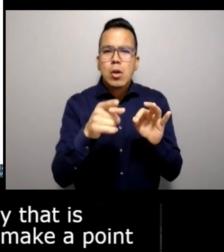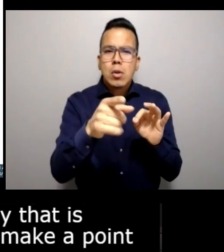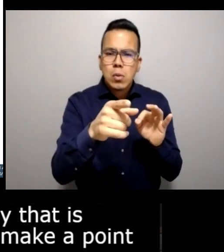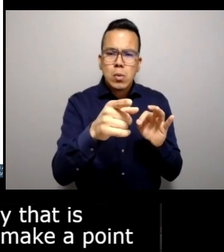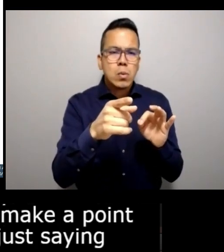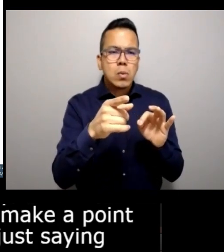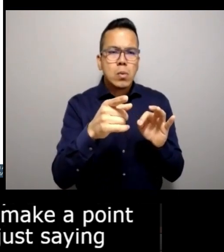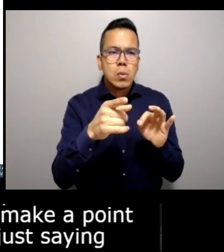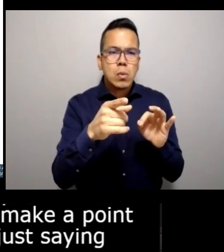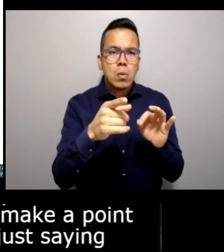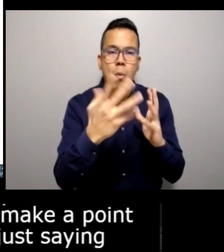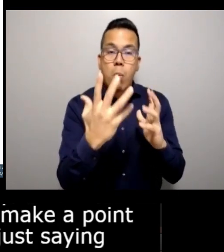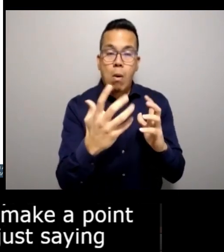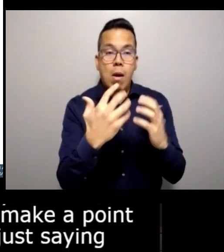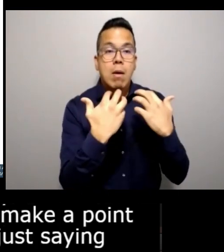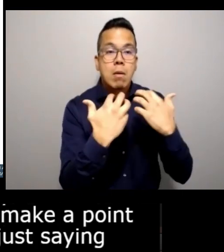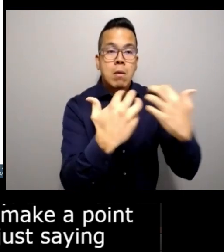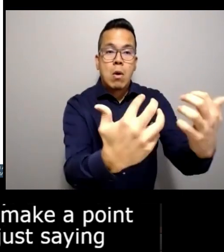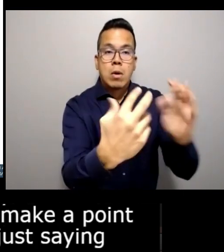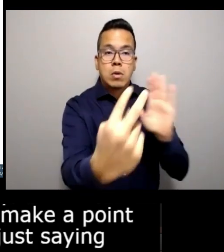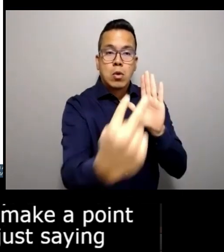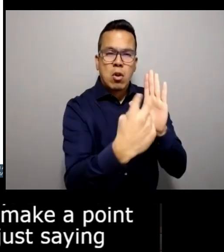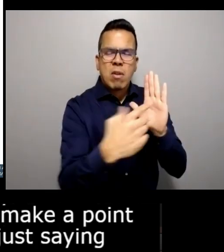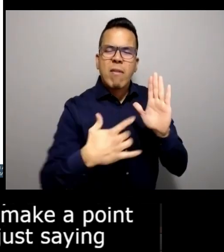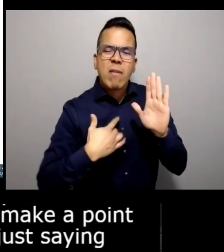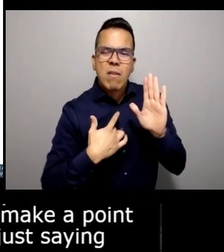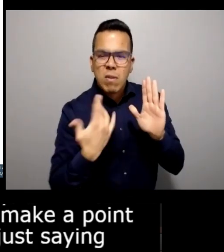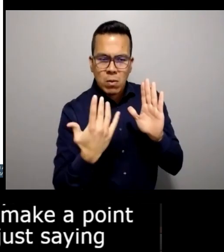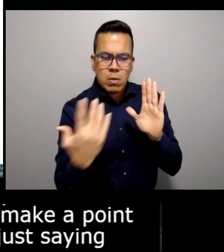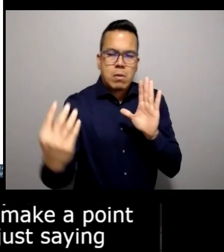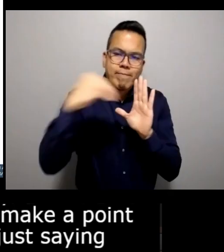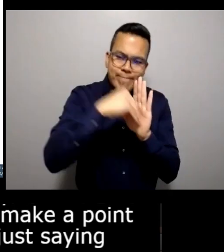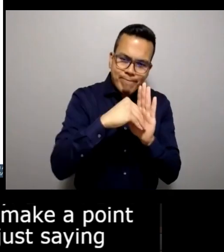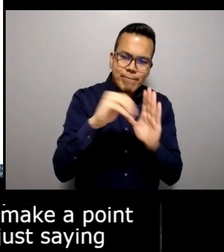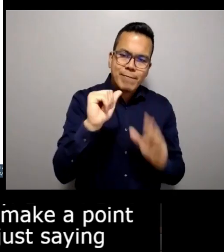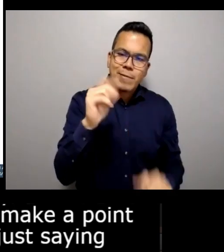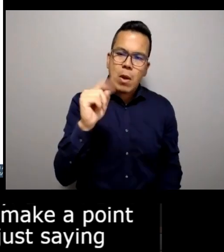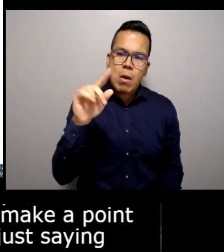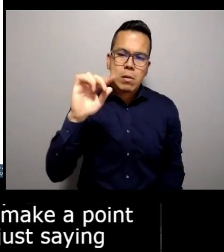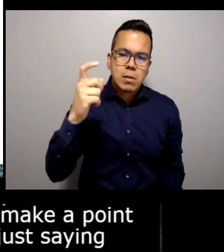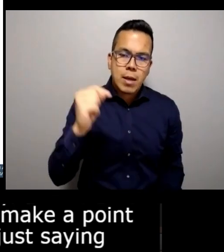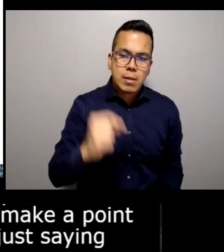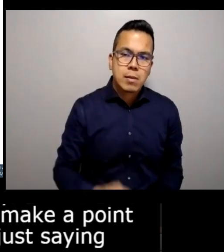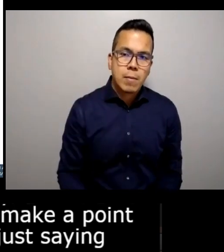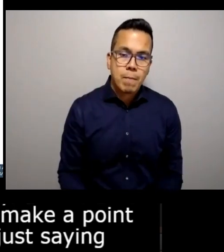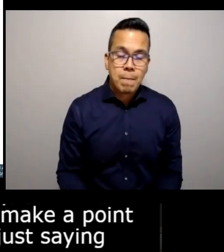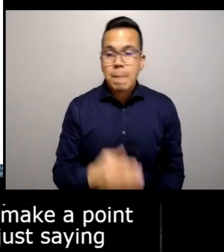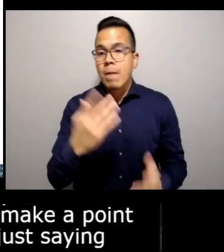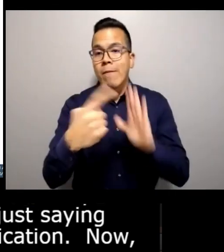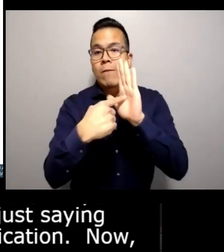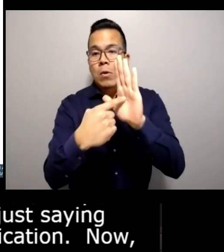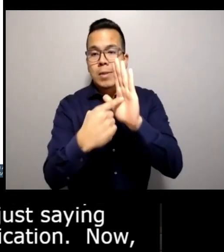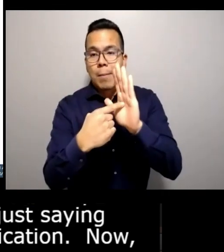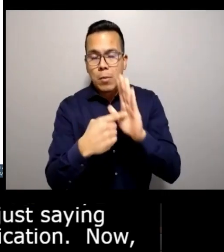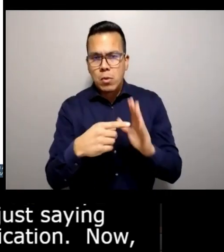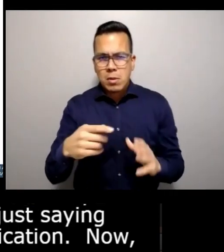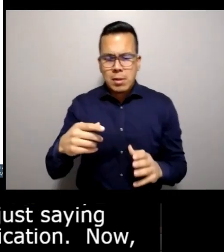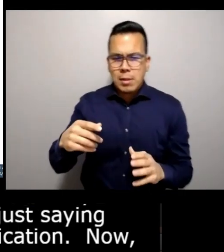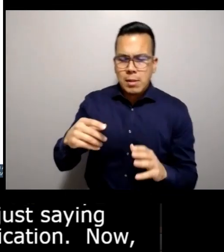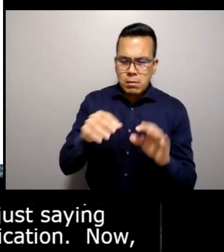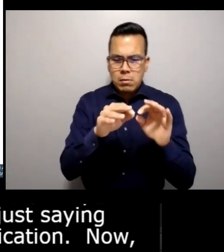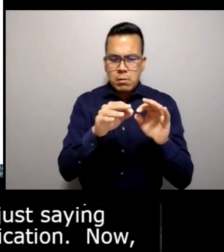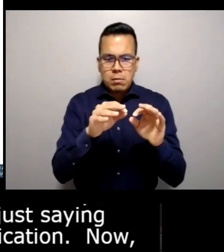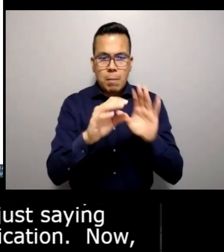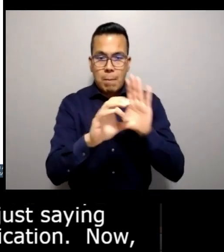to provide any communication. Now, some people may not know who Mr. Evil is, and that is, of course,